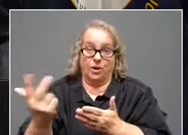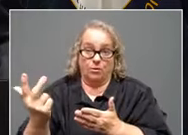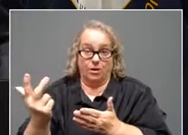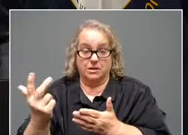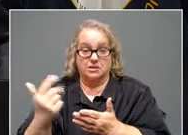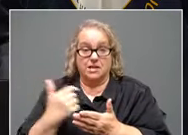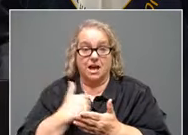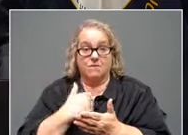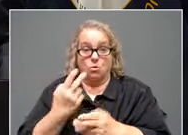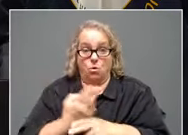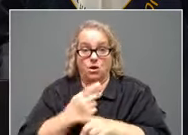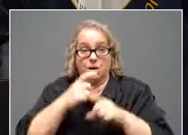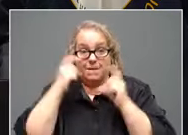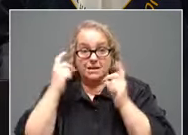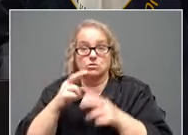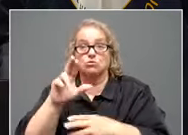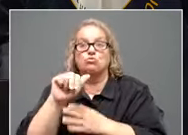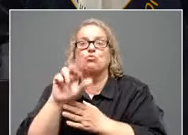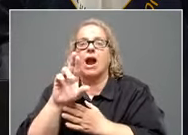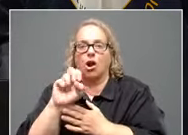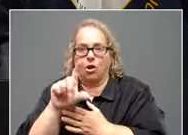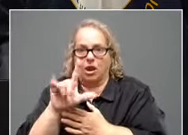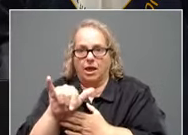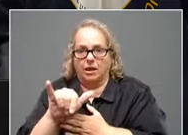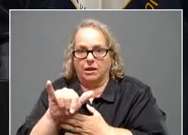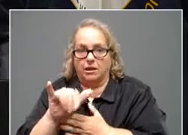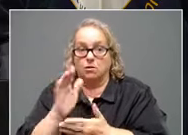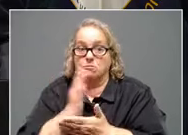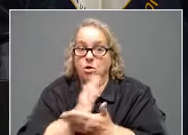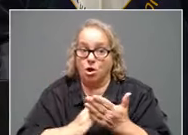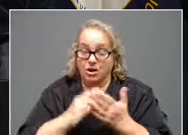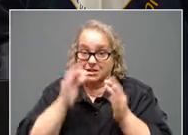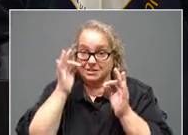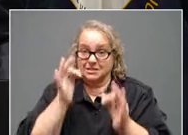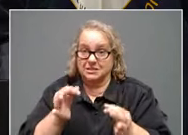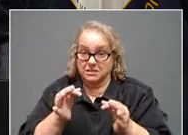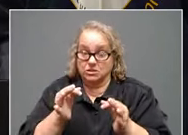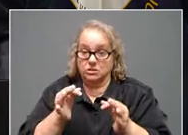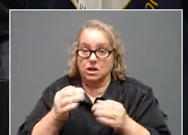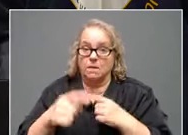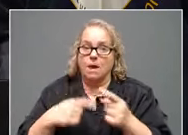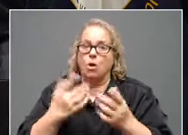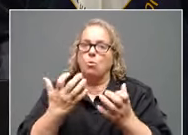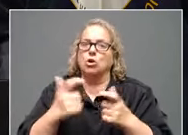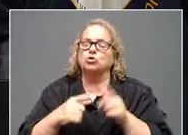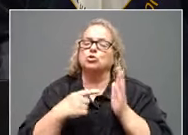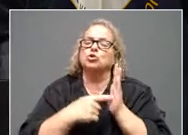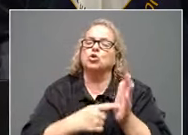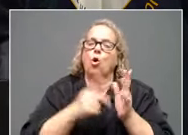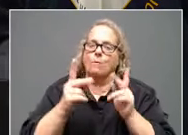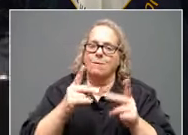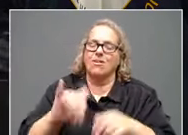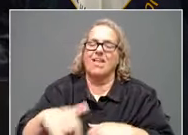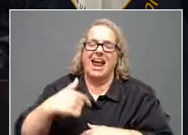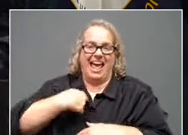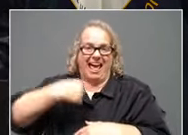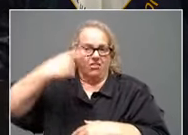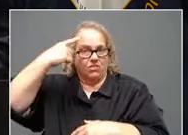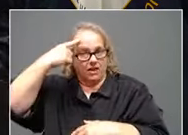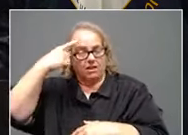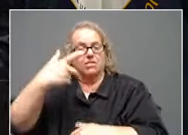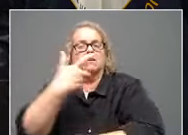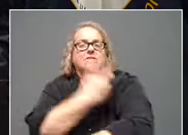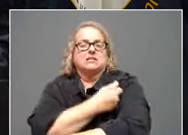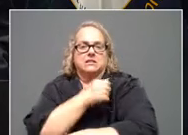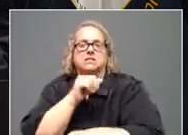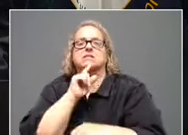worn a mask very rarely. And part of that is a decision about wanting to show people that I think that the vaccines are